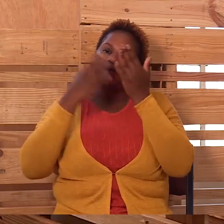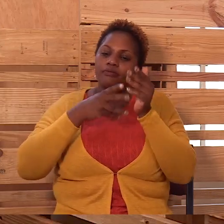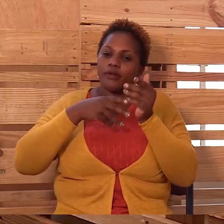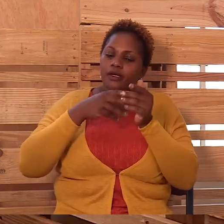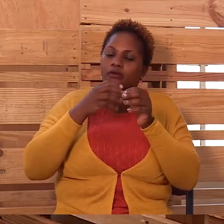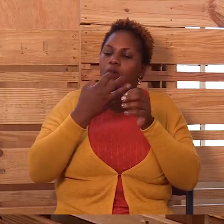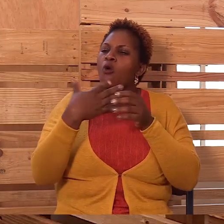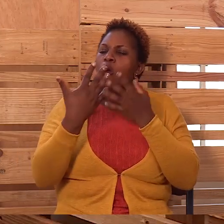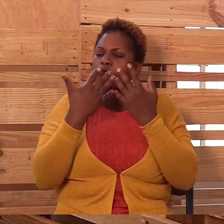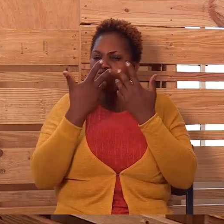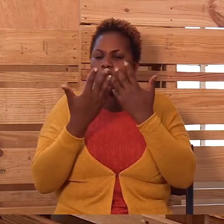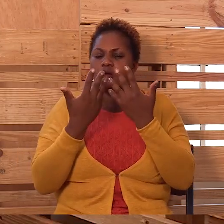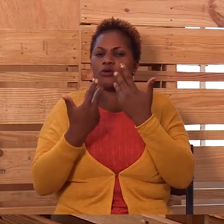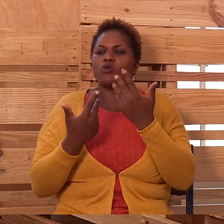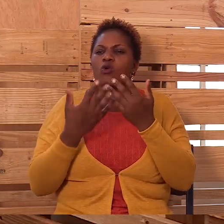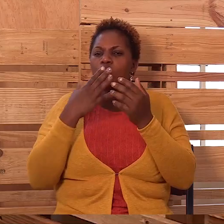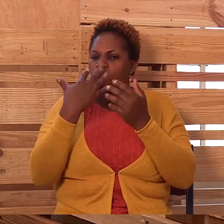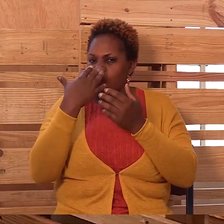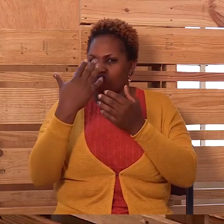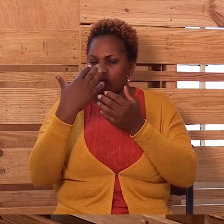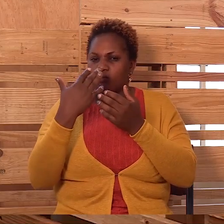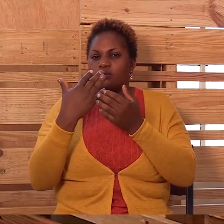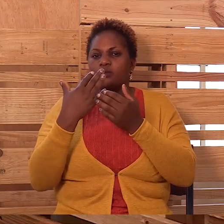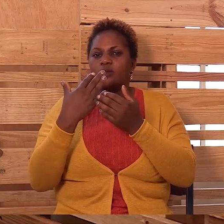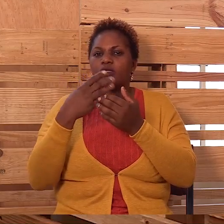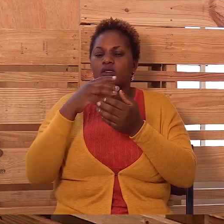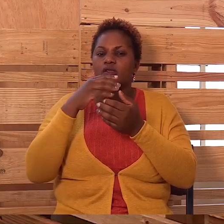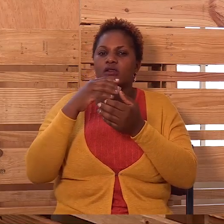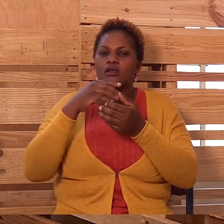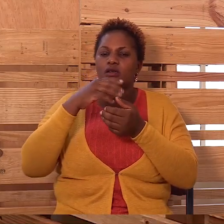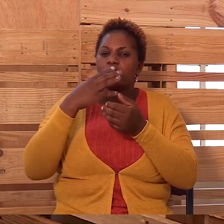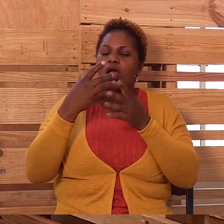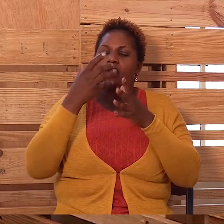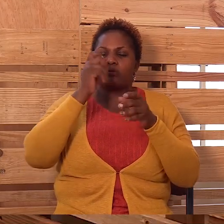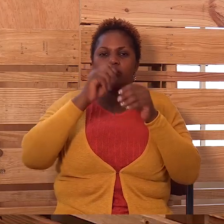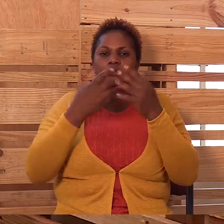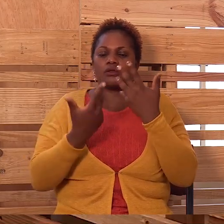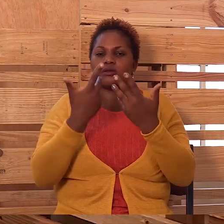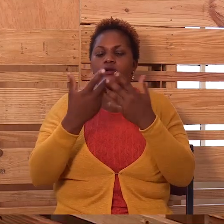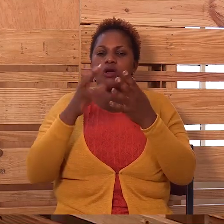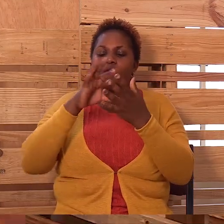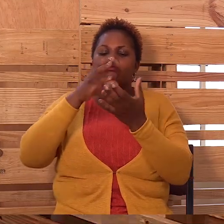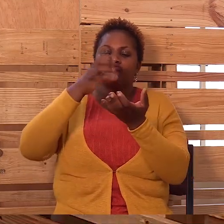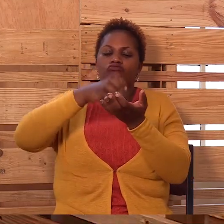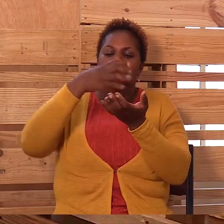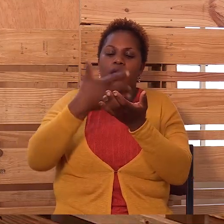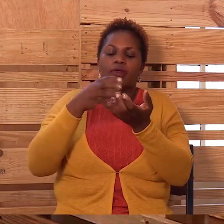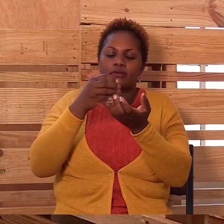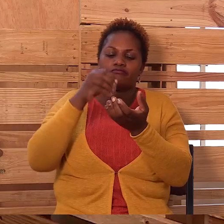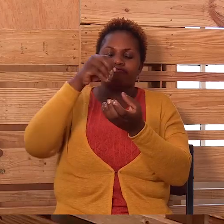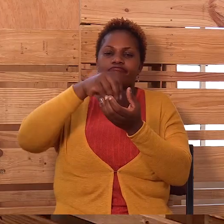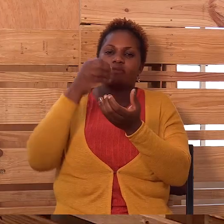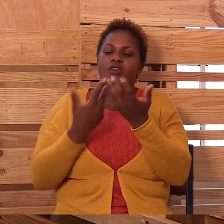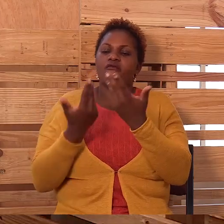you to bring incense before the Lord. Today we learn many new words. Incense is like a spice that you put in a